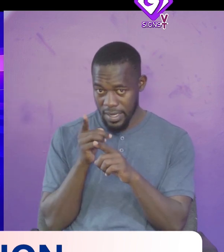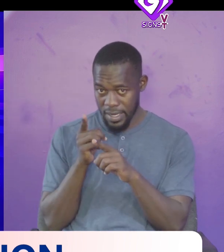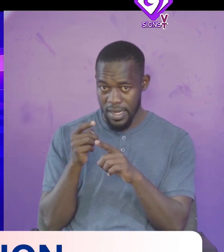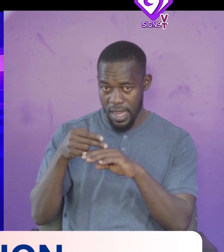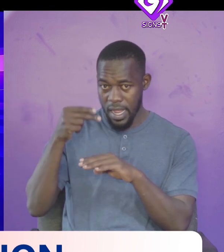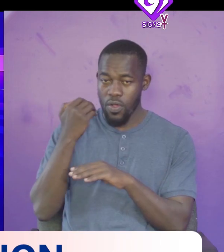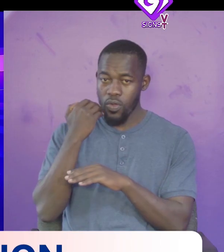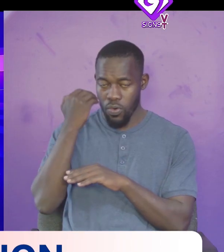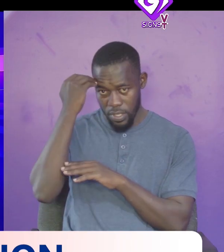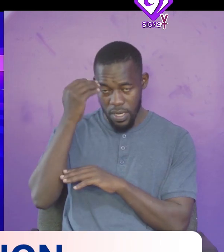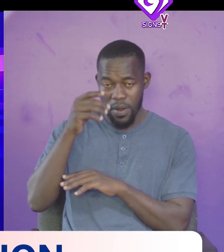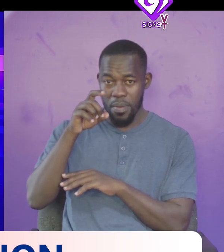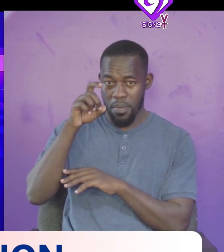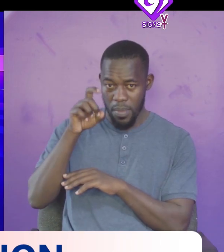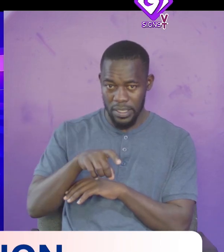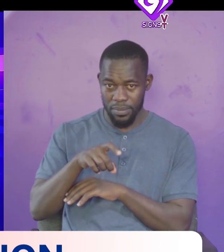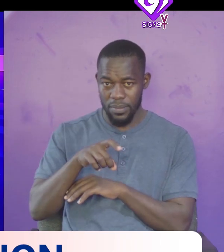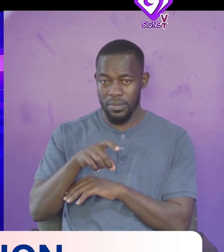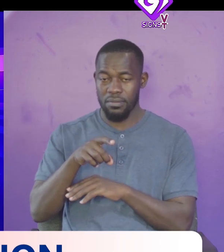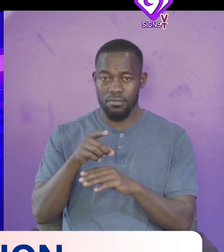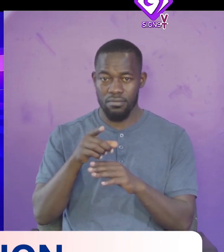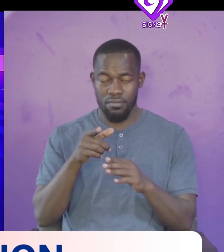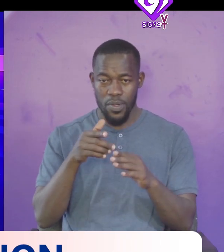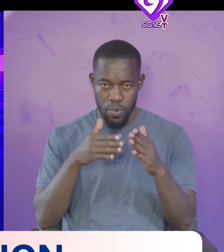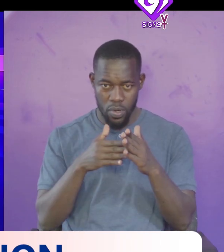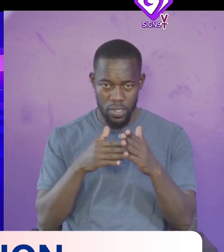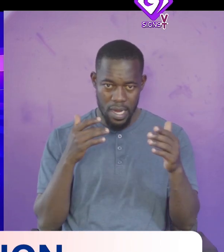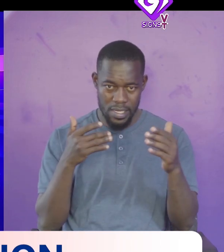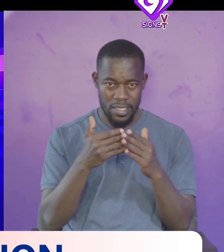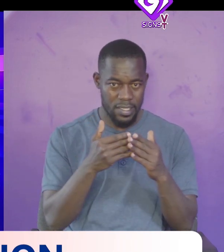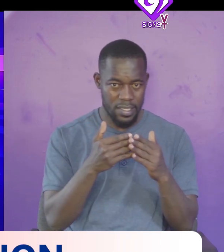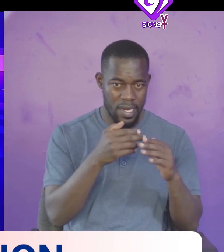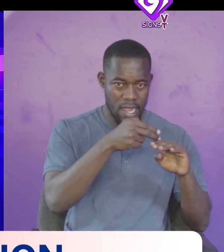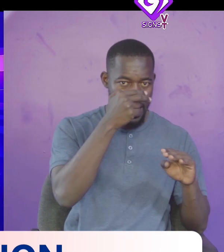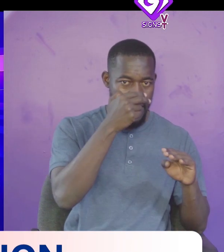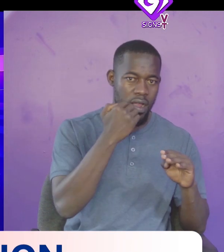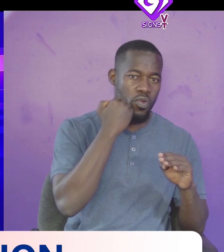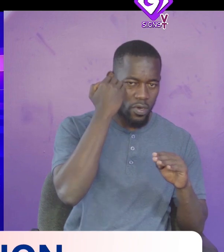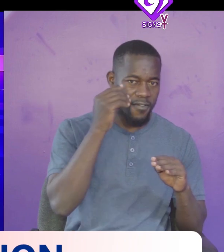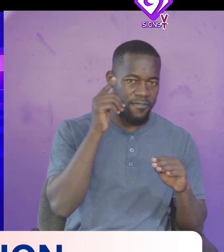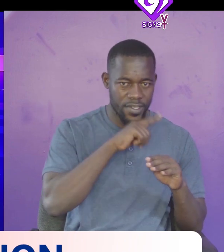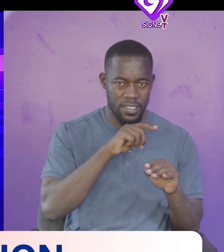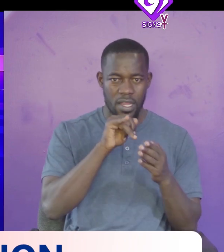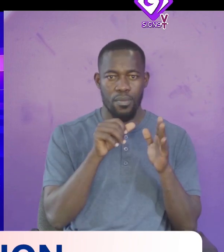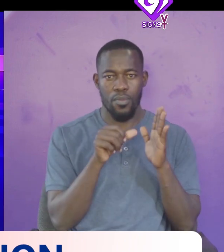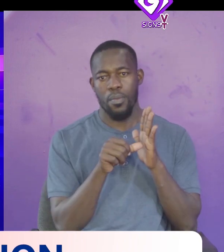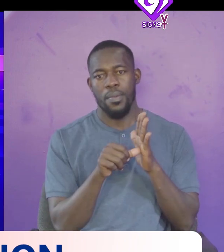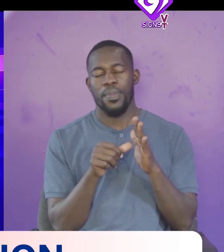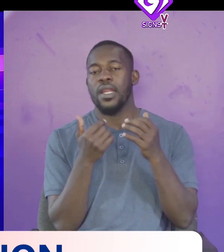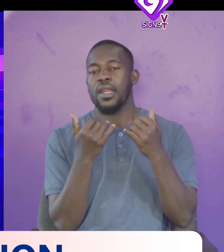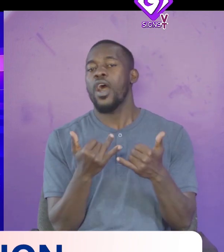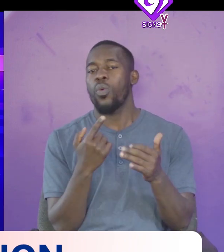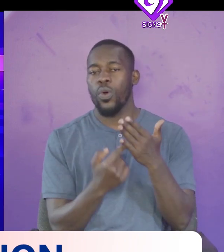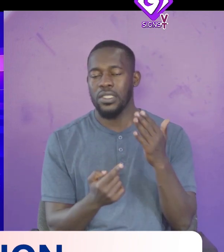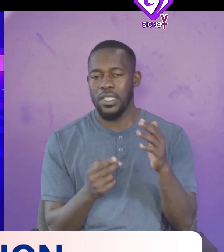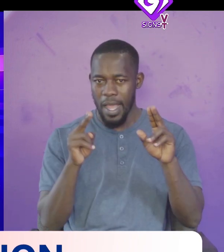abeyance until we finish this matter in the higher court. Okay. So now what happened, they took that stay, and that is what